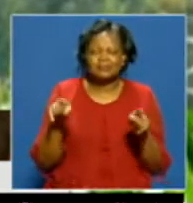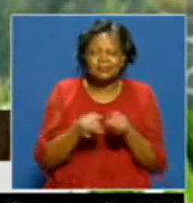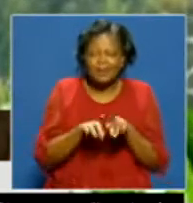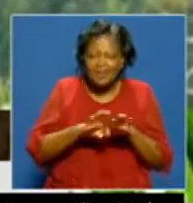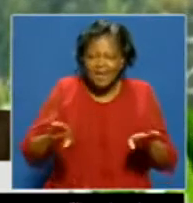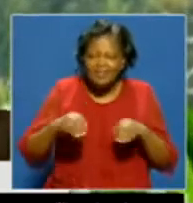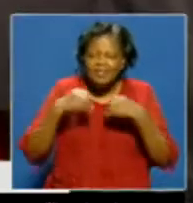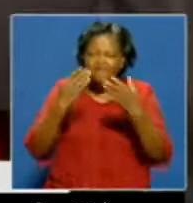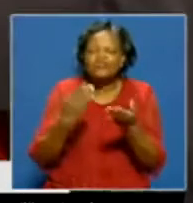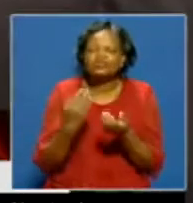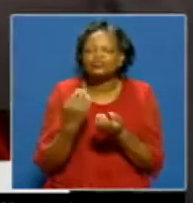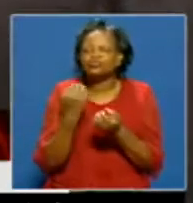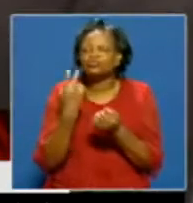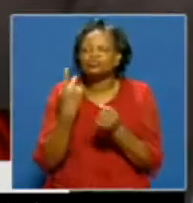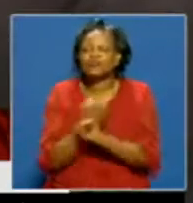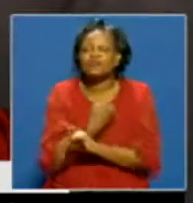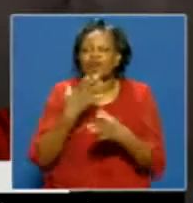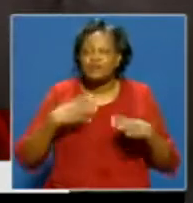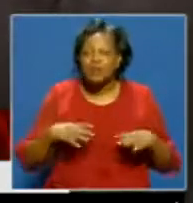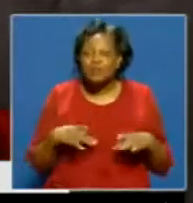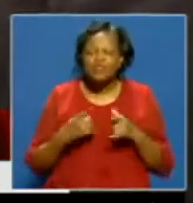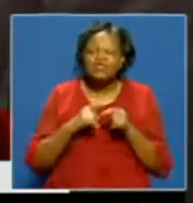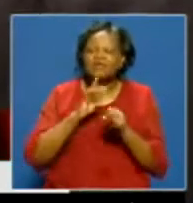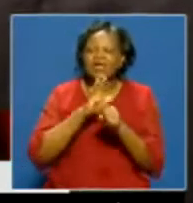legal ownership documents.